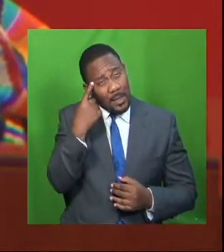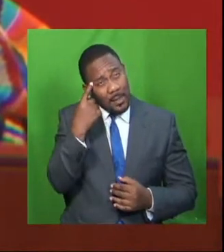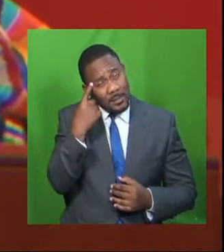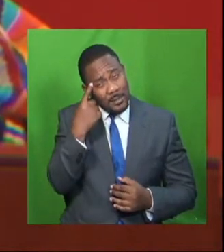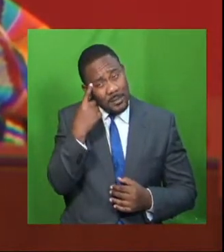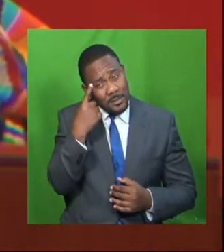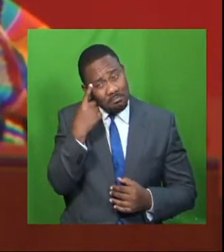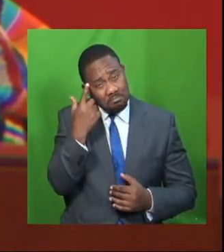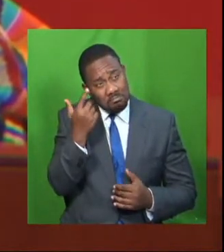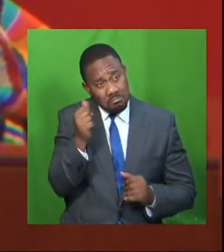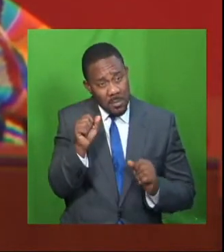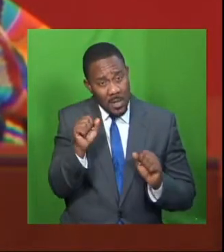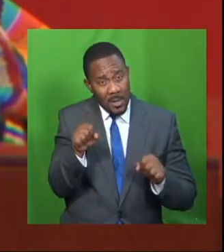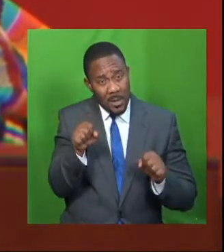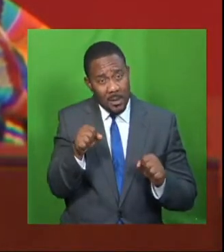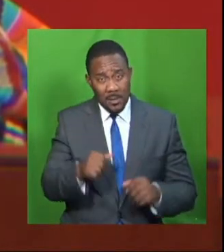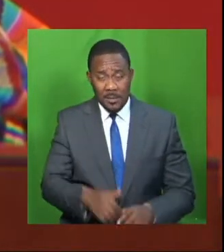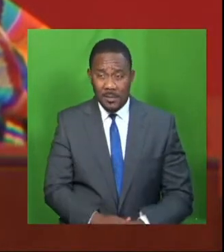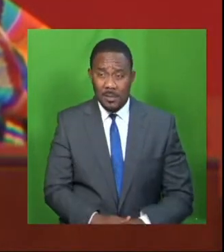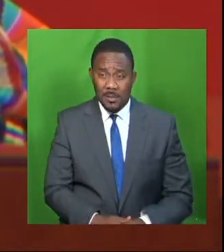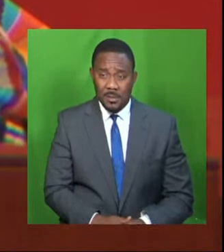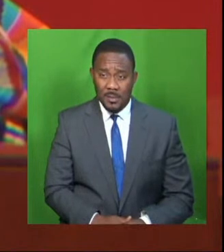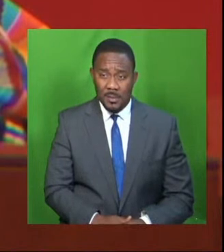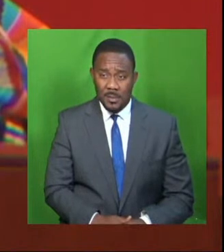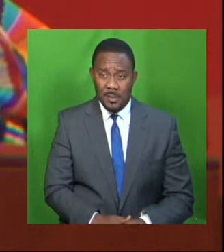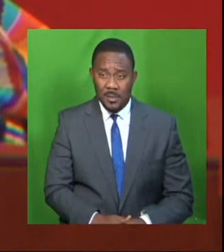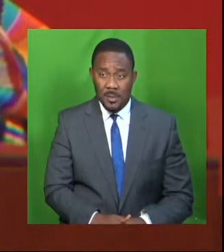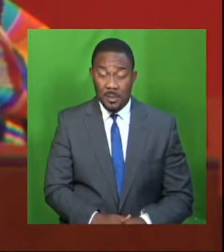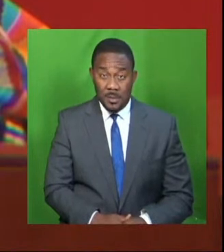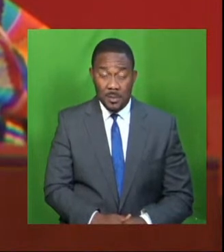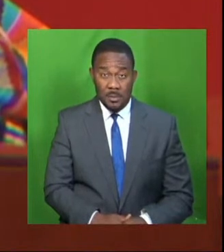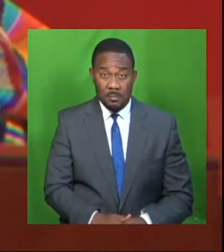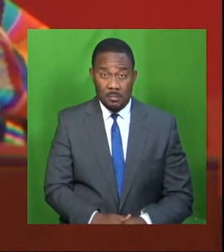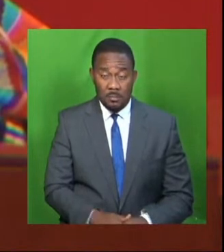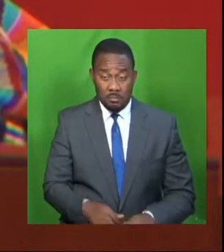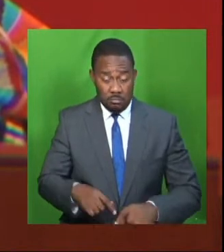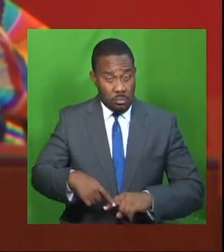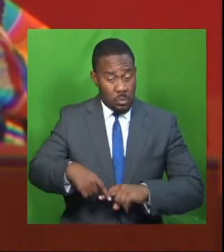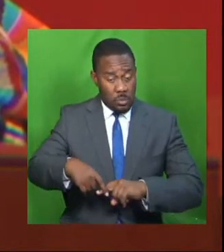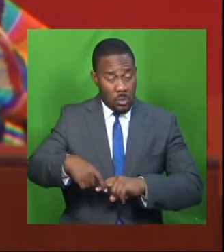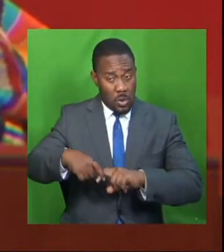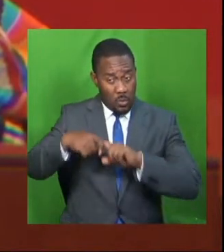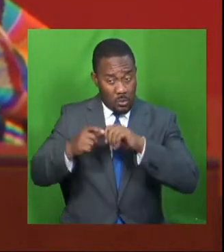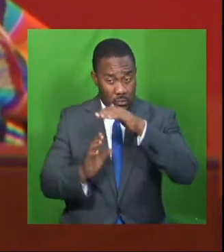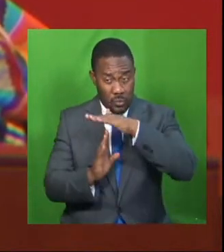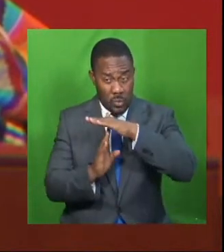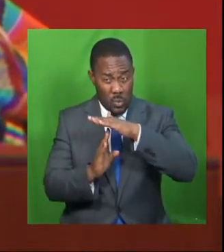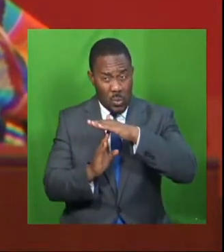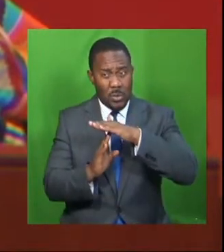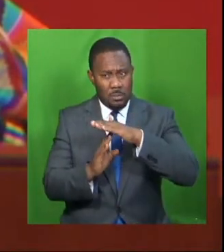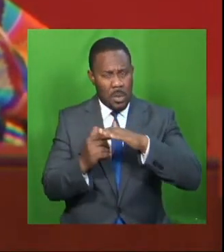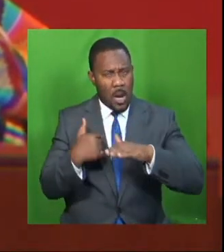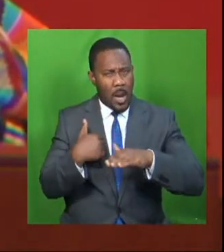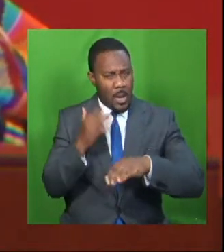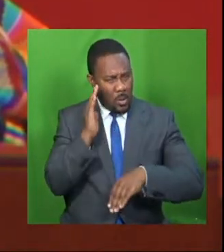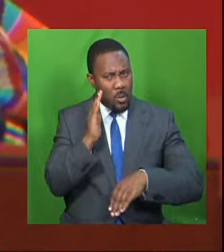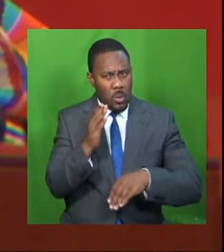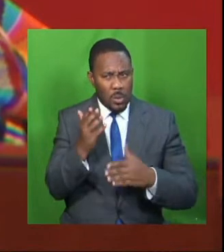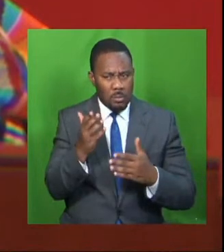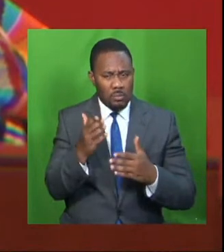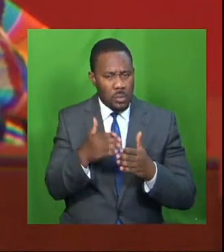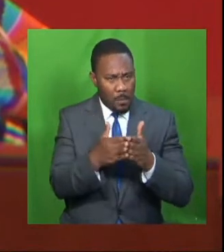sit. The House decided not to sit on that very Friday, and so we all need to apprise our minds with these